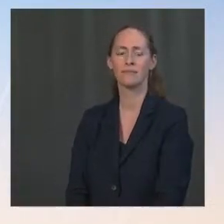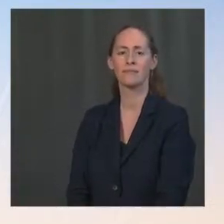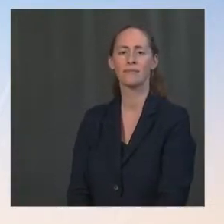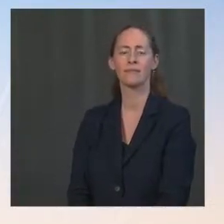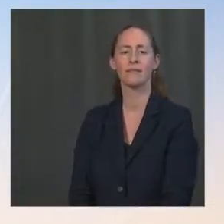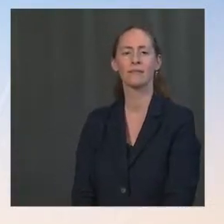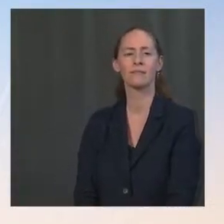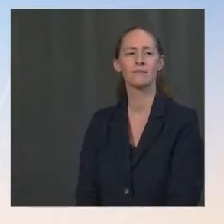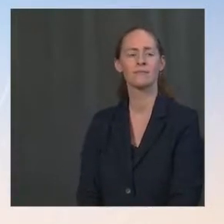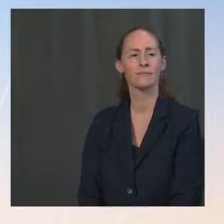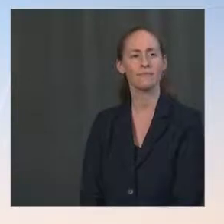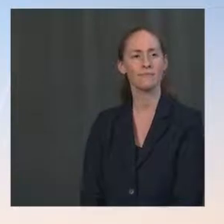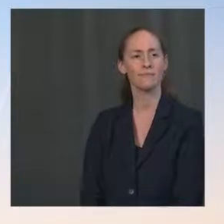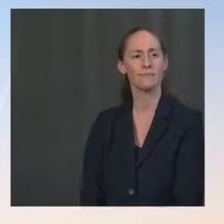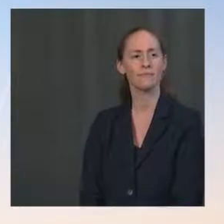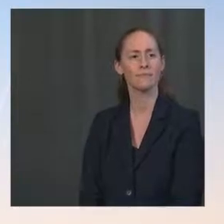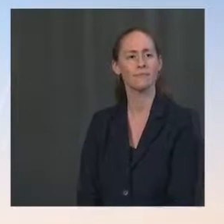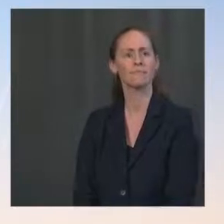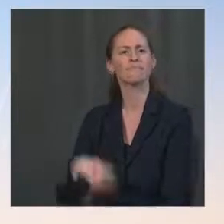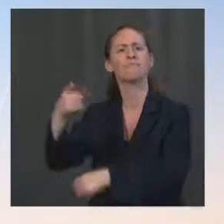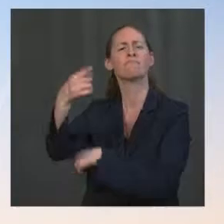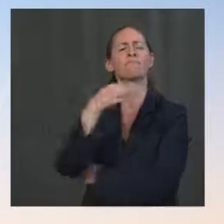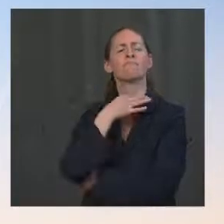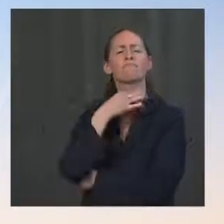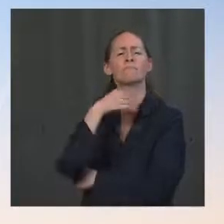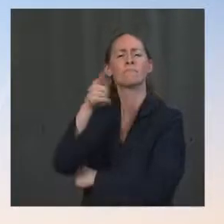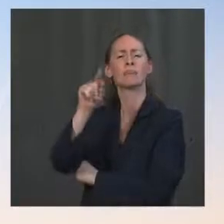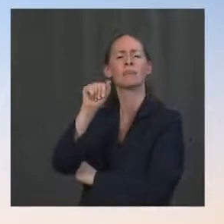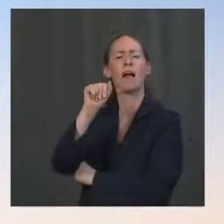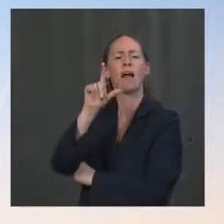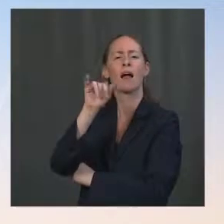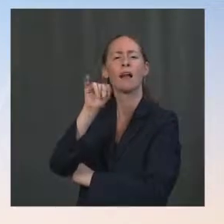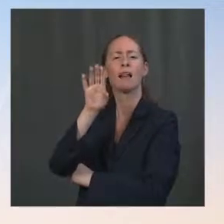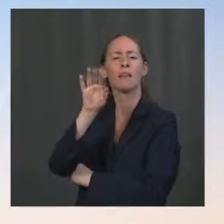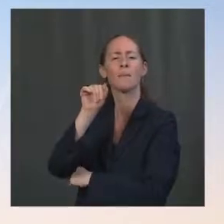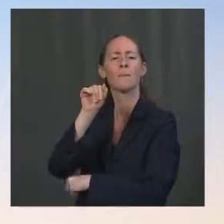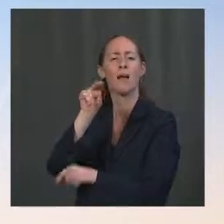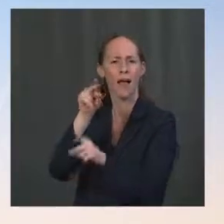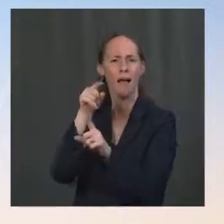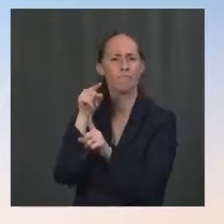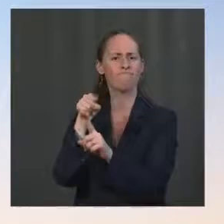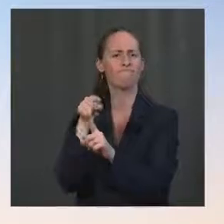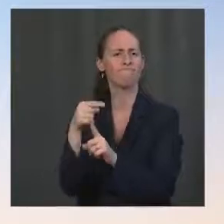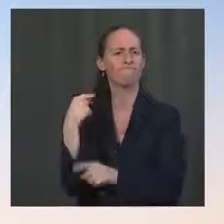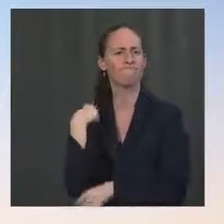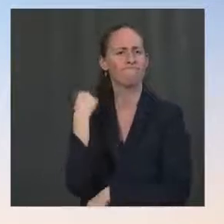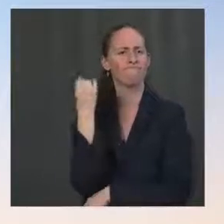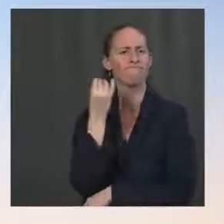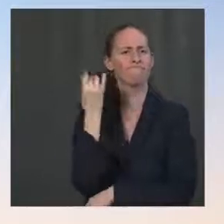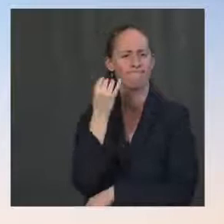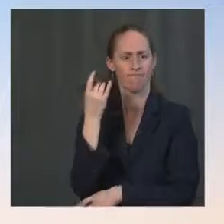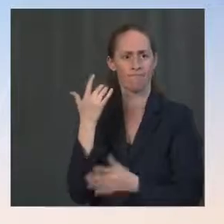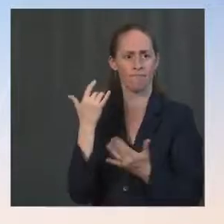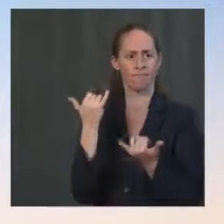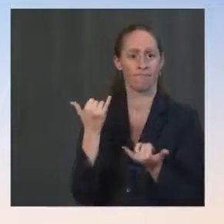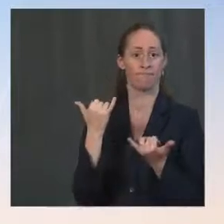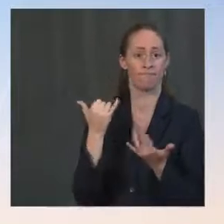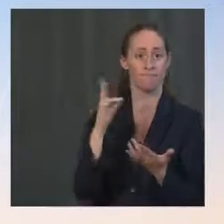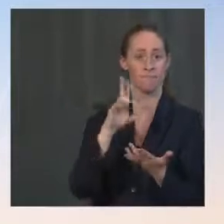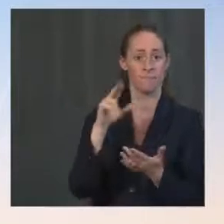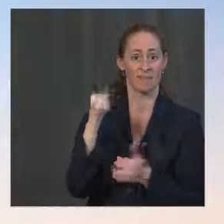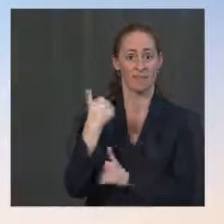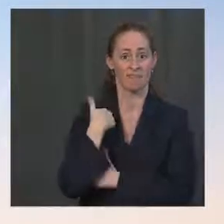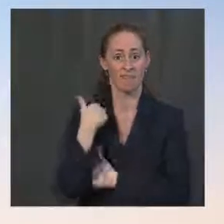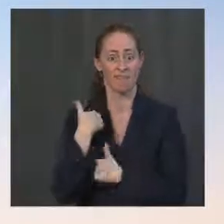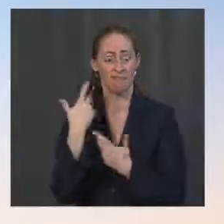Taliban, looking forward. So the US obviously has got some ongoing asks to the Taliban, like some cooperation on helping